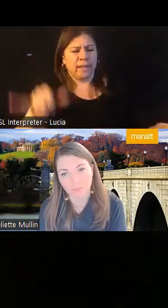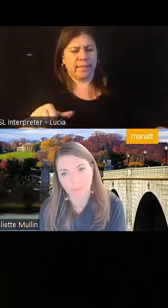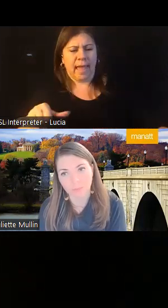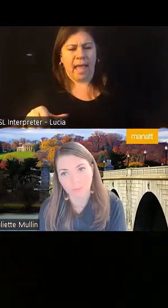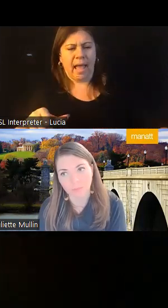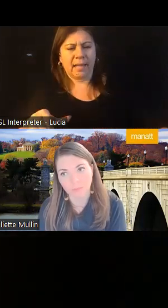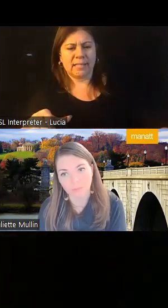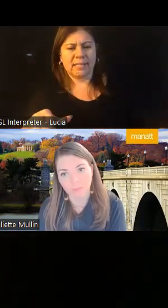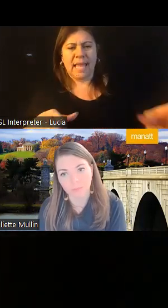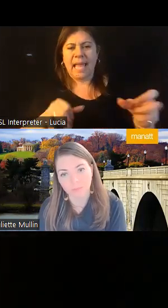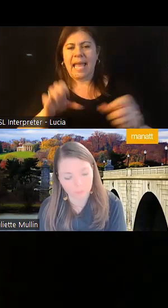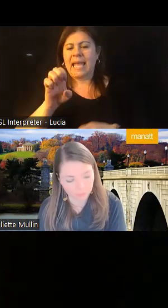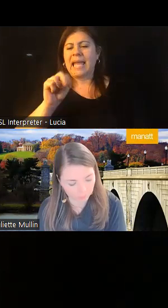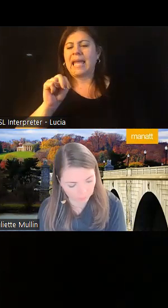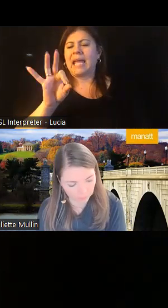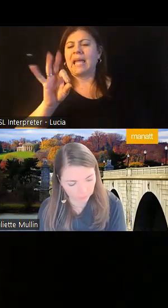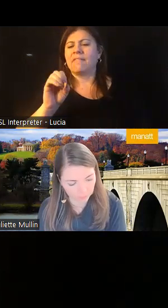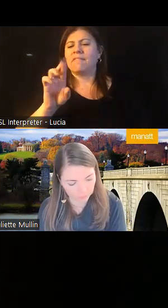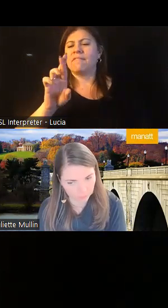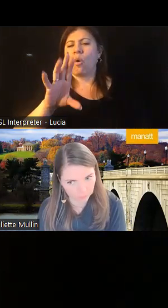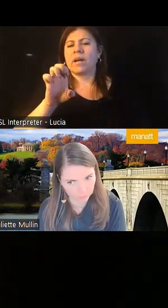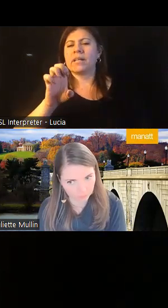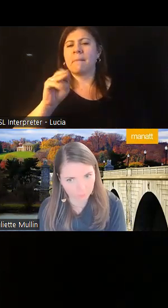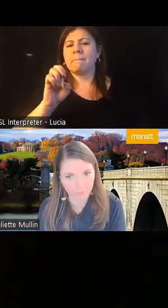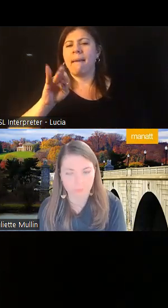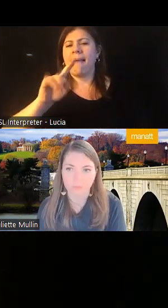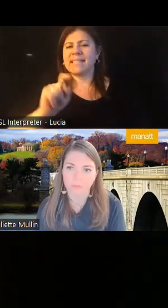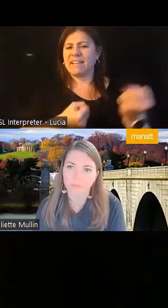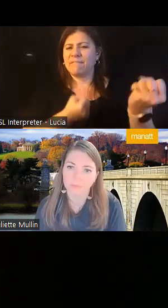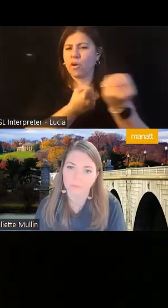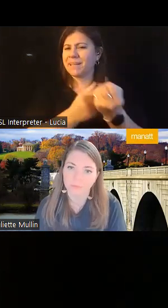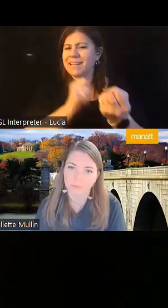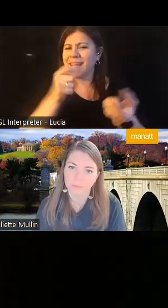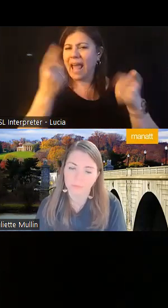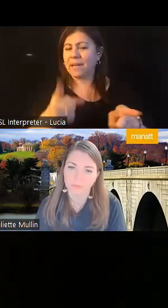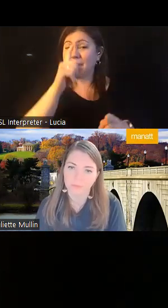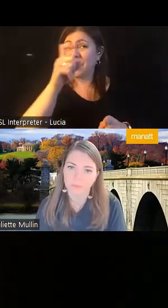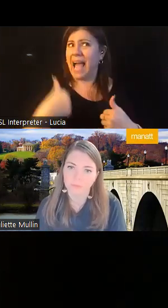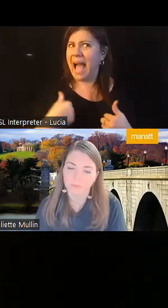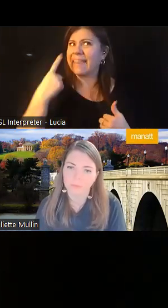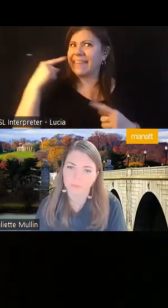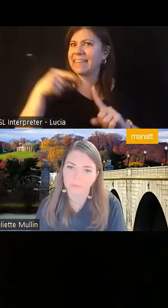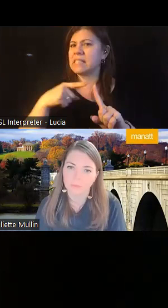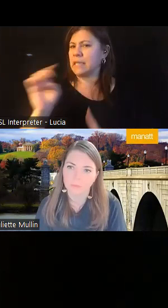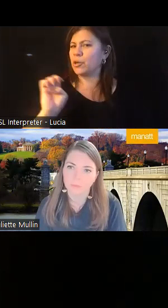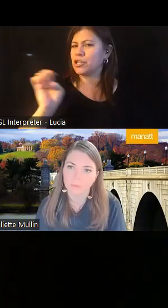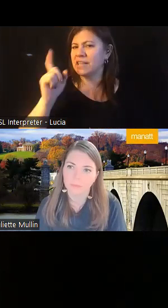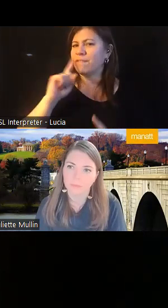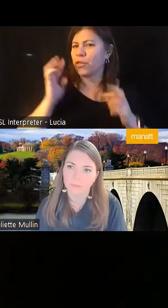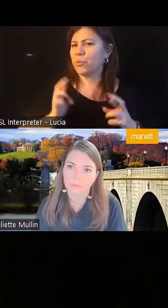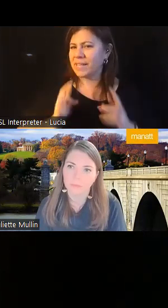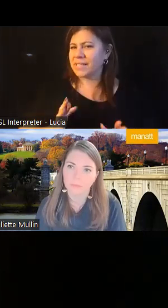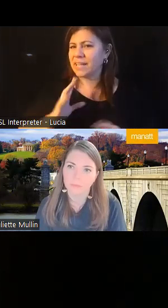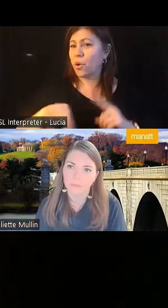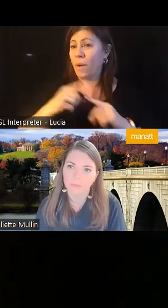enforcement is not happening when I consider it an emergency for the residents, actually, when visitation